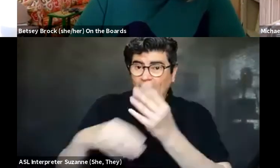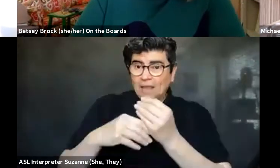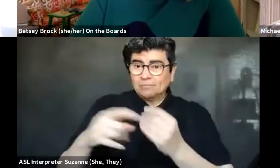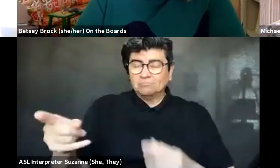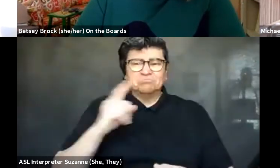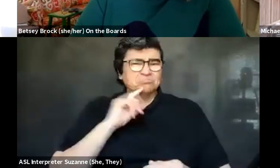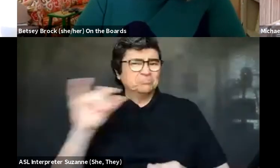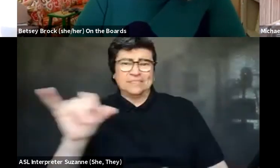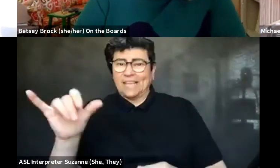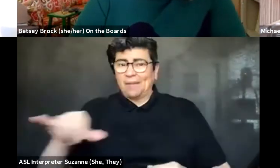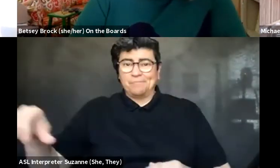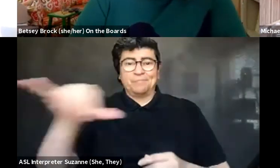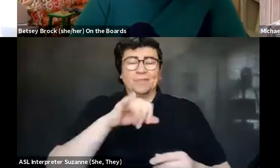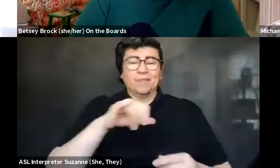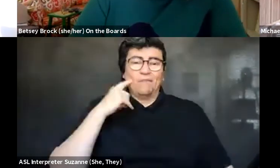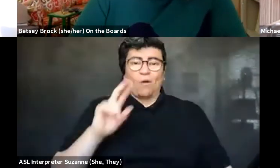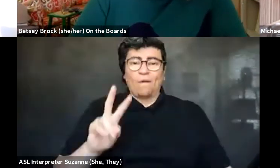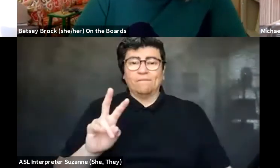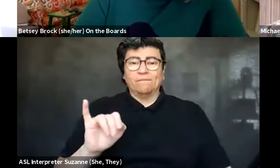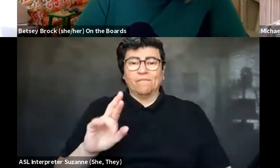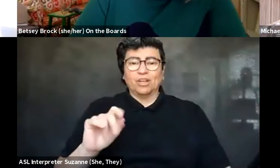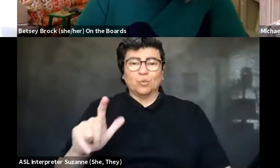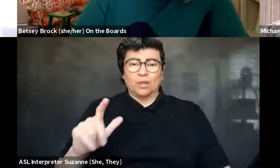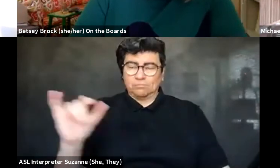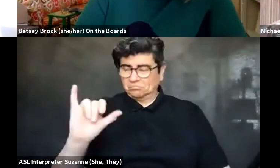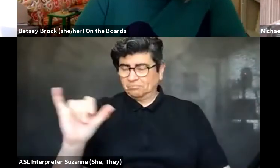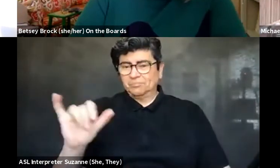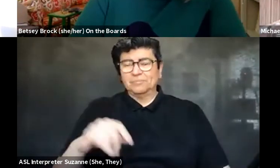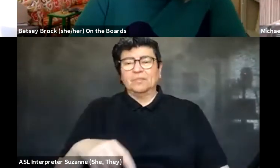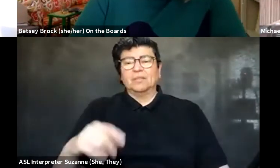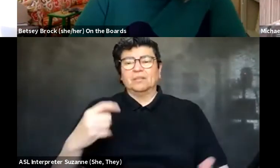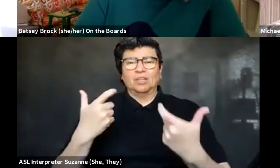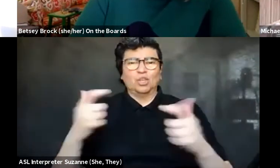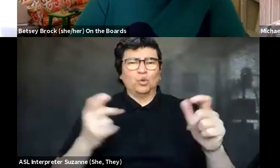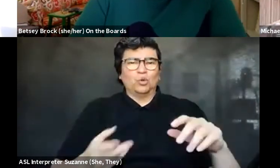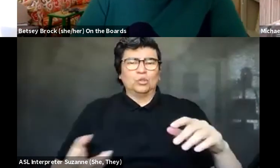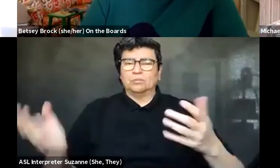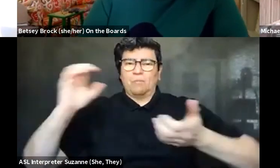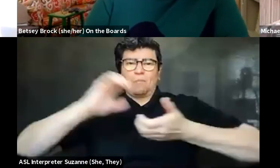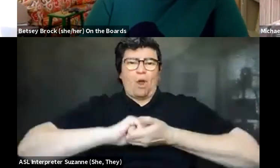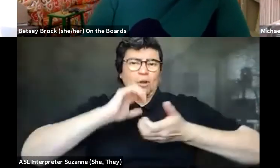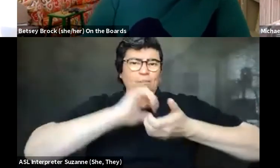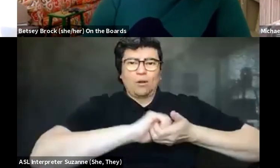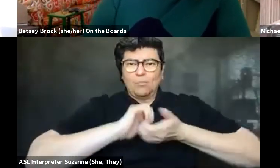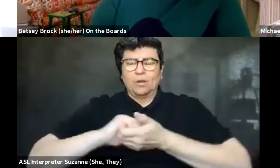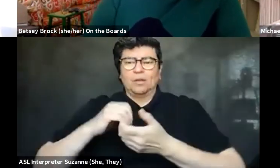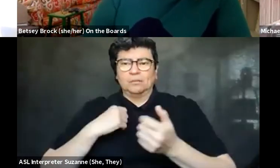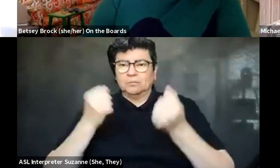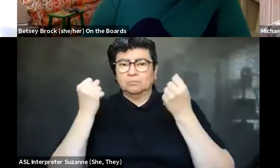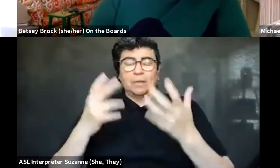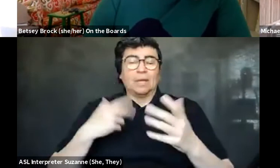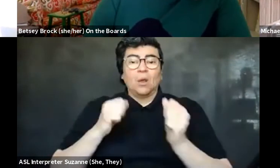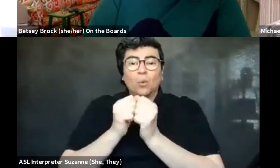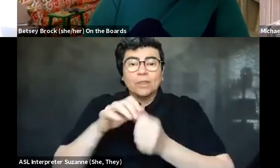Same as everybody else as far as virtual programming going forward. I think also a huge increase in partnerships. We've definitely, both locally